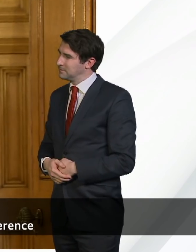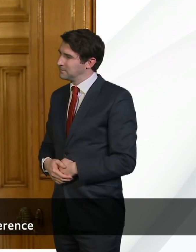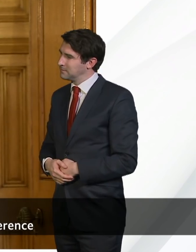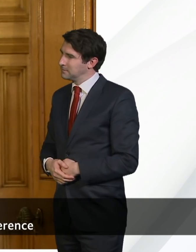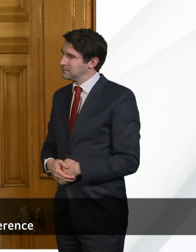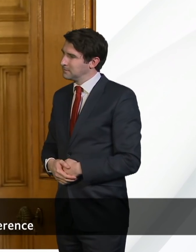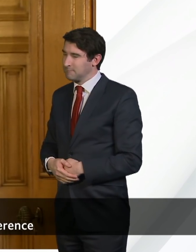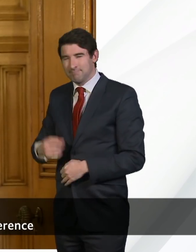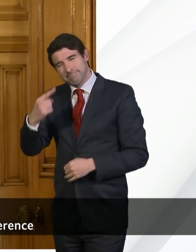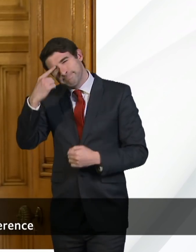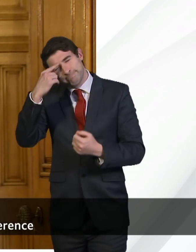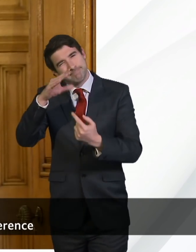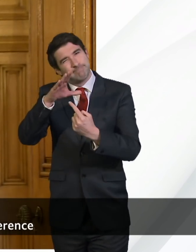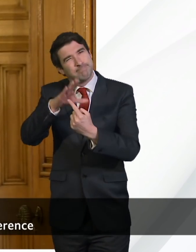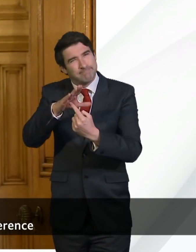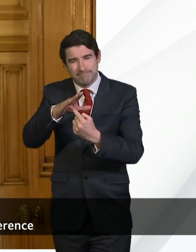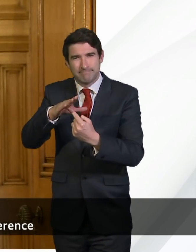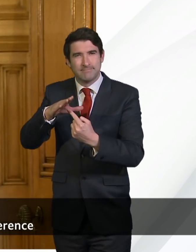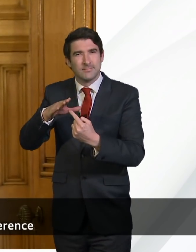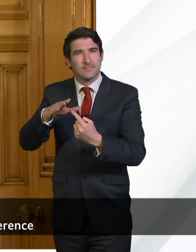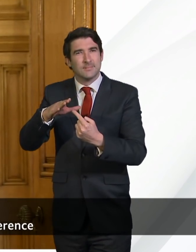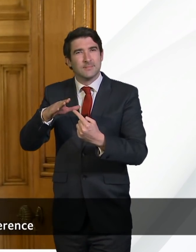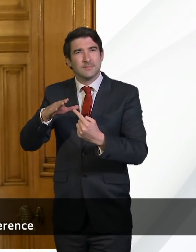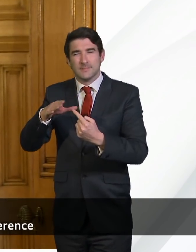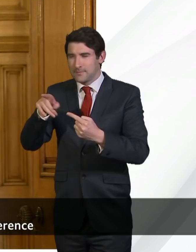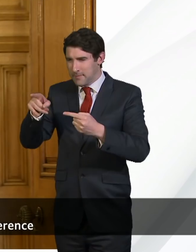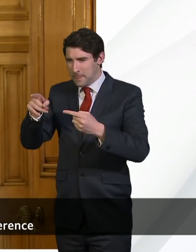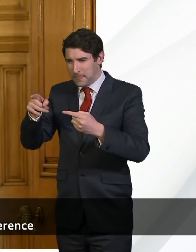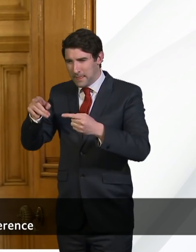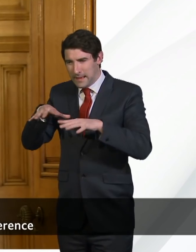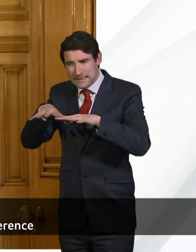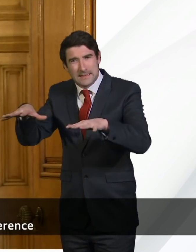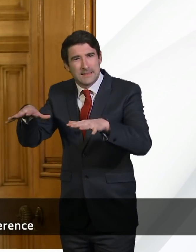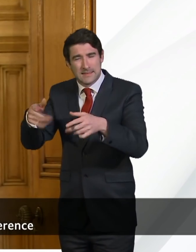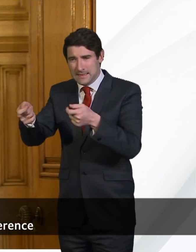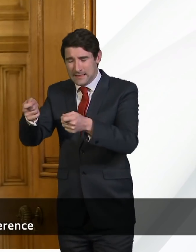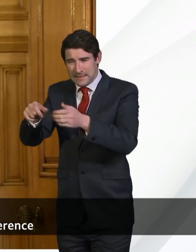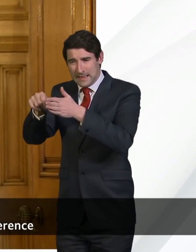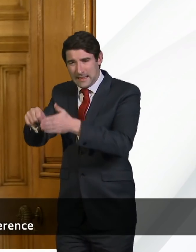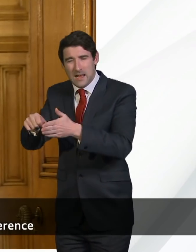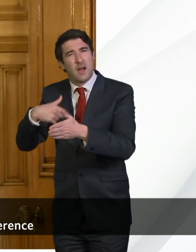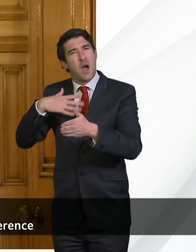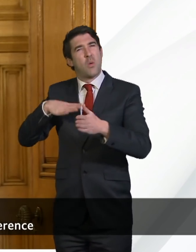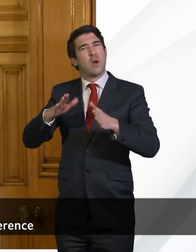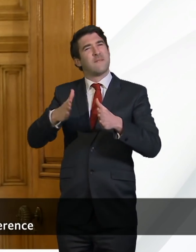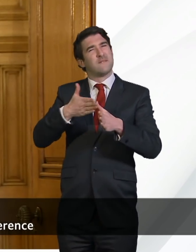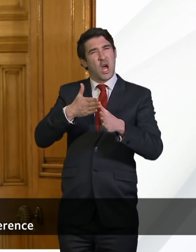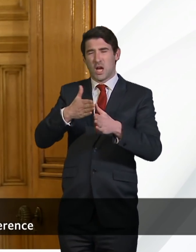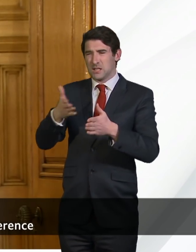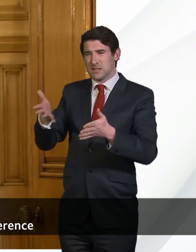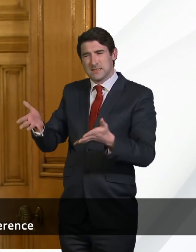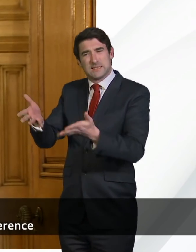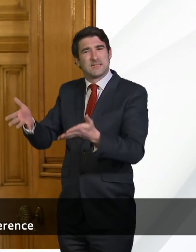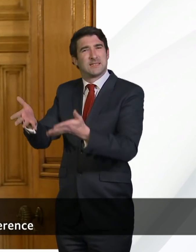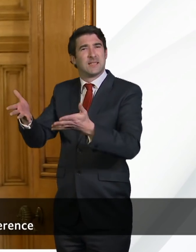getting us through the peak, that we keep our focus and our attention on that. And I'd want to give it proper thought with all of